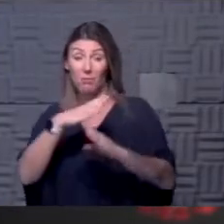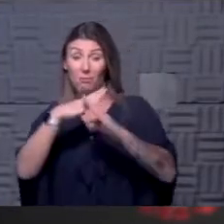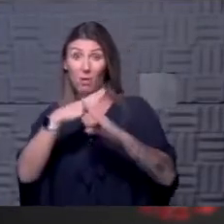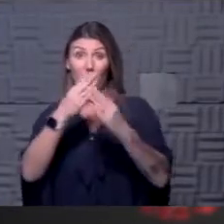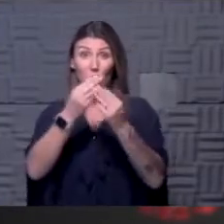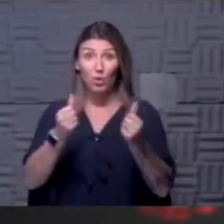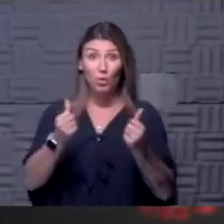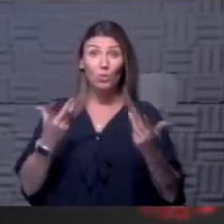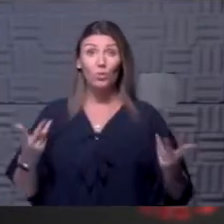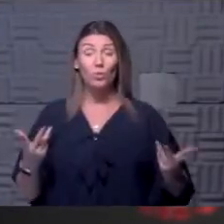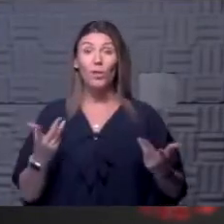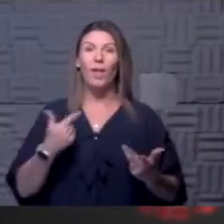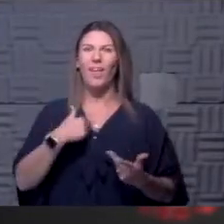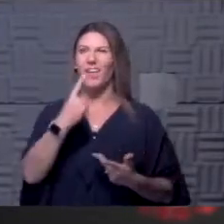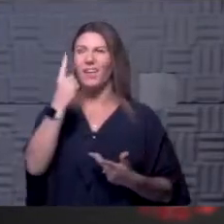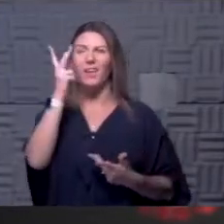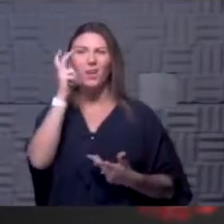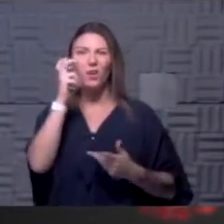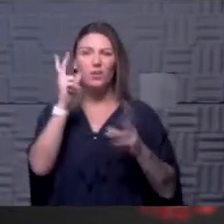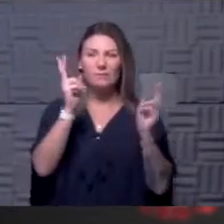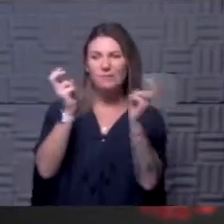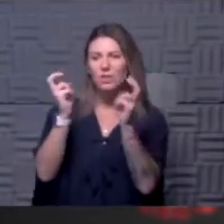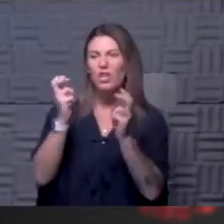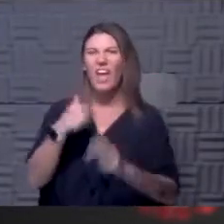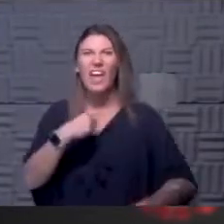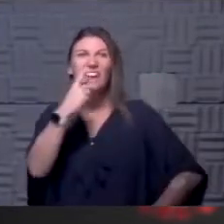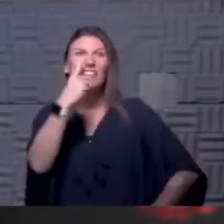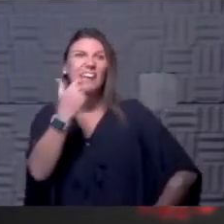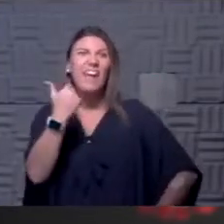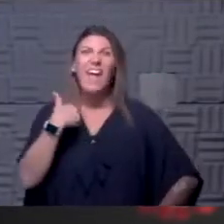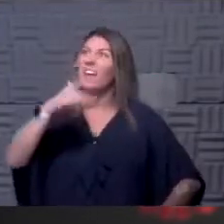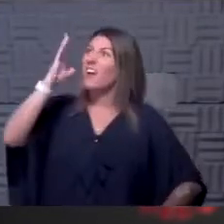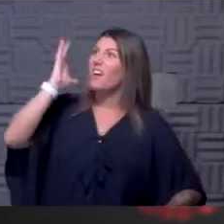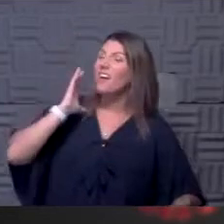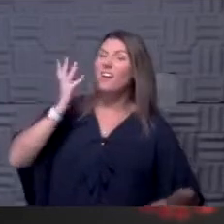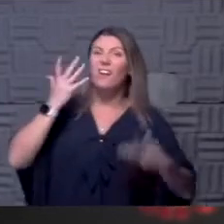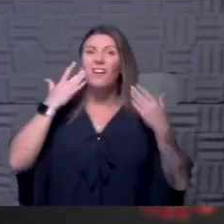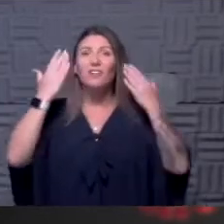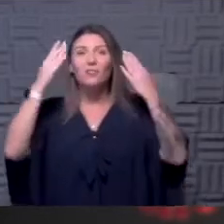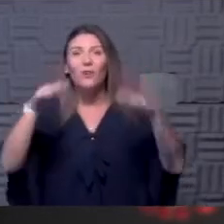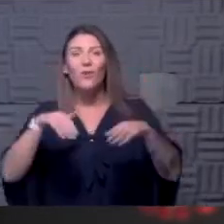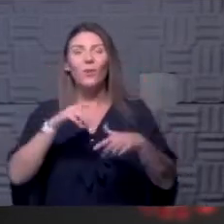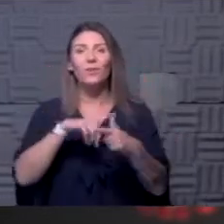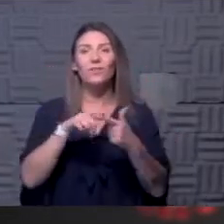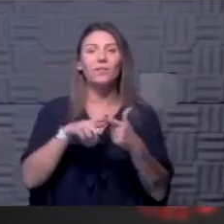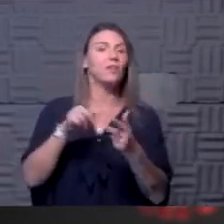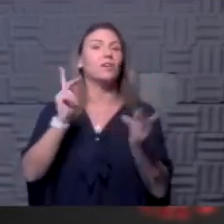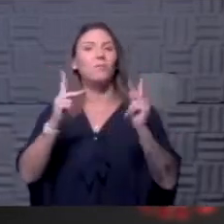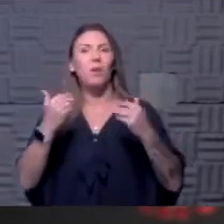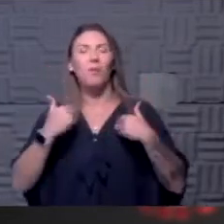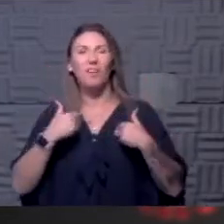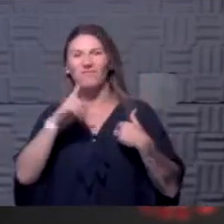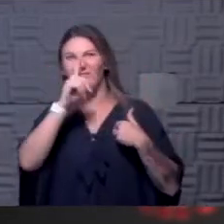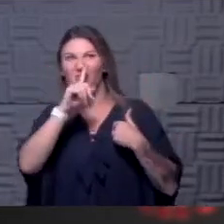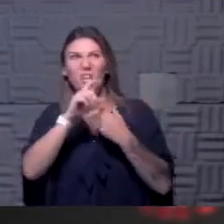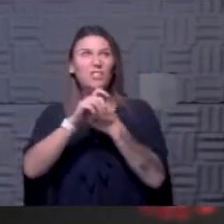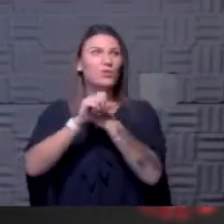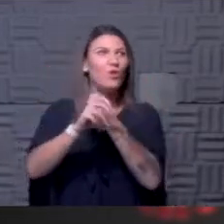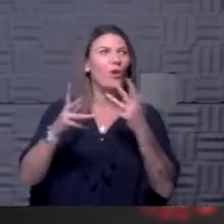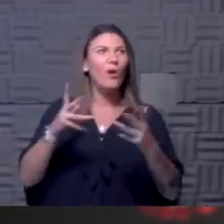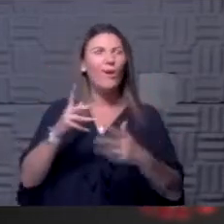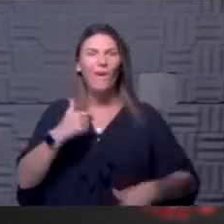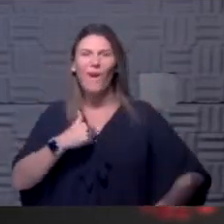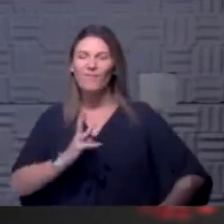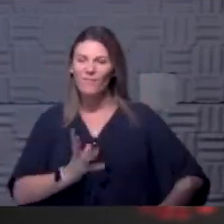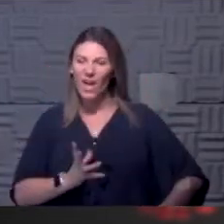And I always think there's an issue because I hear a lot of people say, well, I think I had it back then. You don't know. So then people have this like false sense of security that maybe they think they've had it